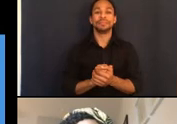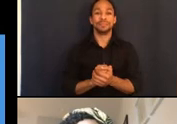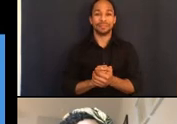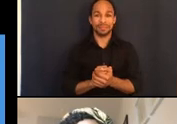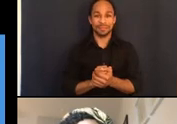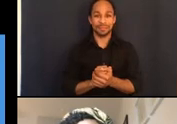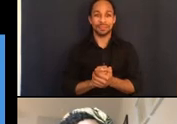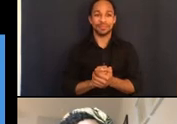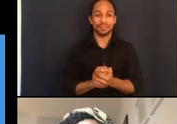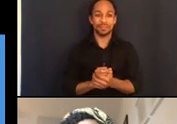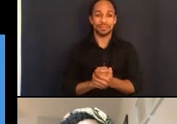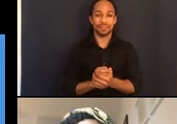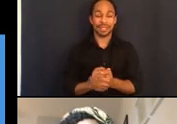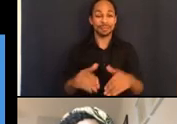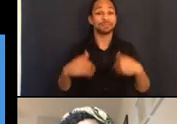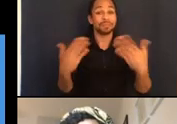So